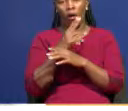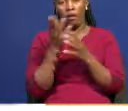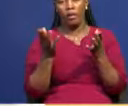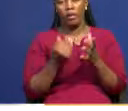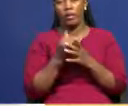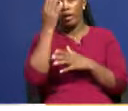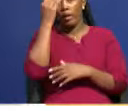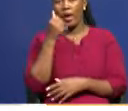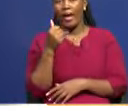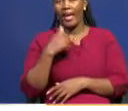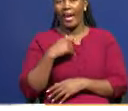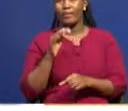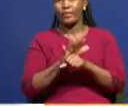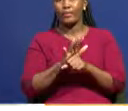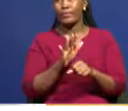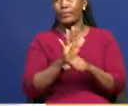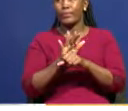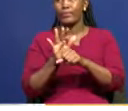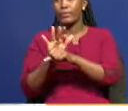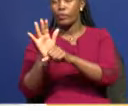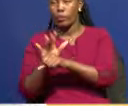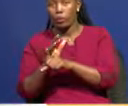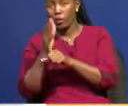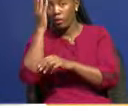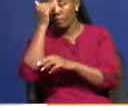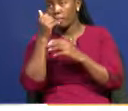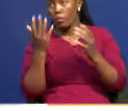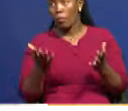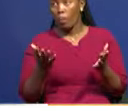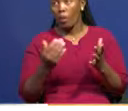big wage bill? Because of duplication. Mm-hmm.